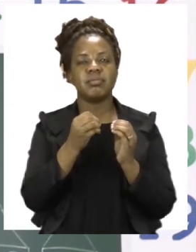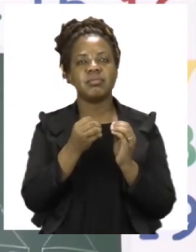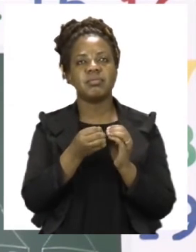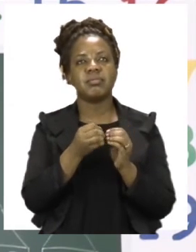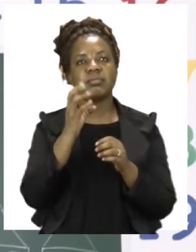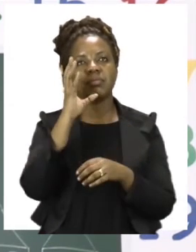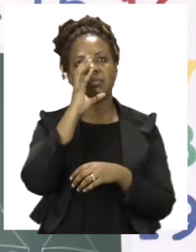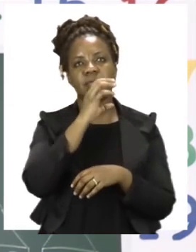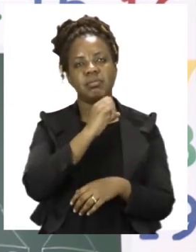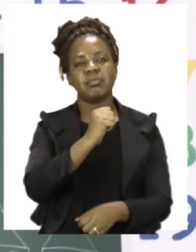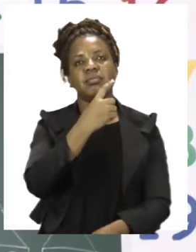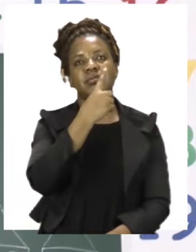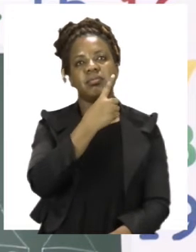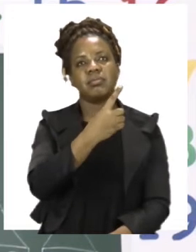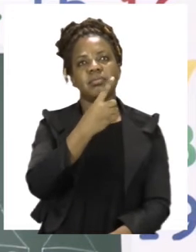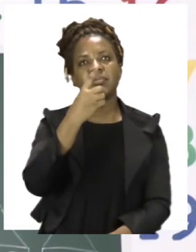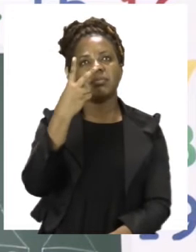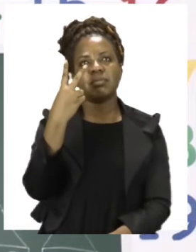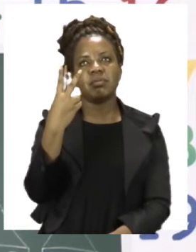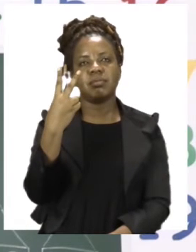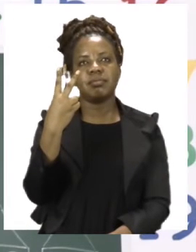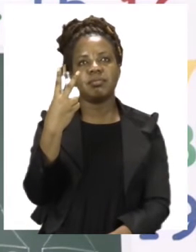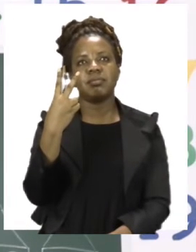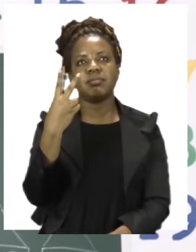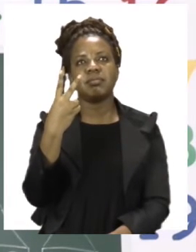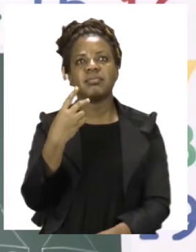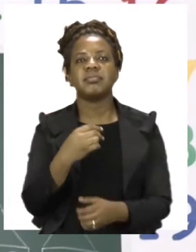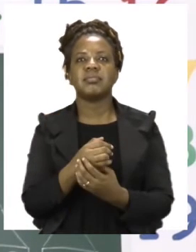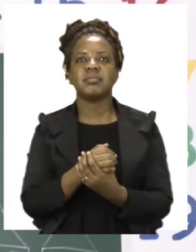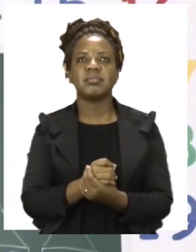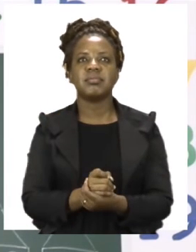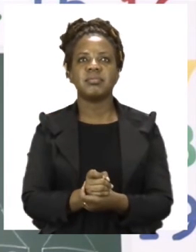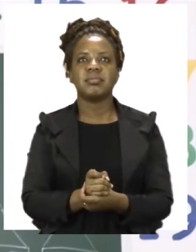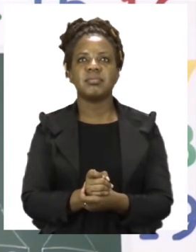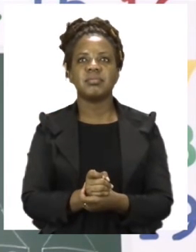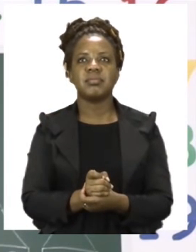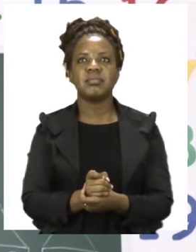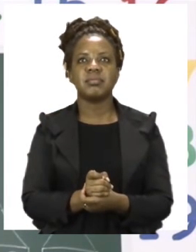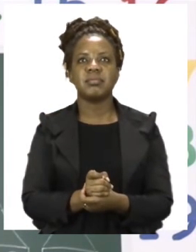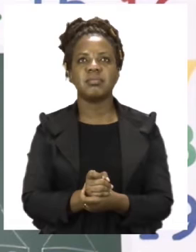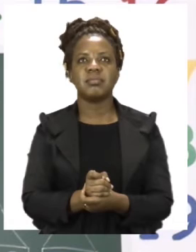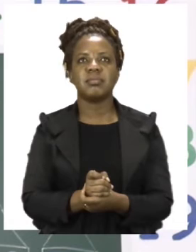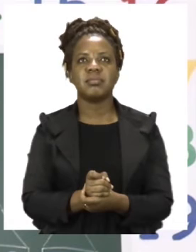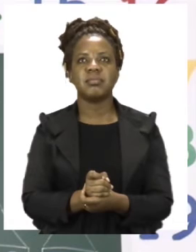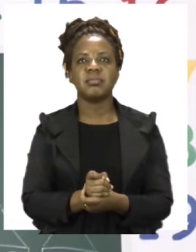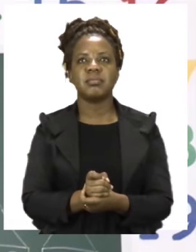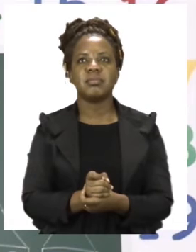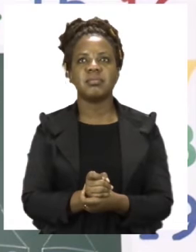that our answer is 12. So you can use either your